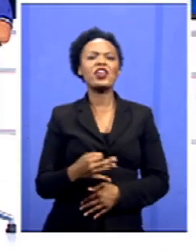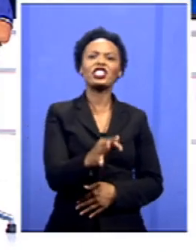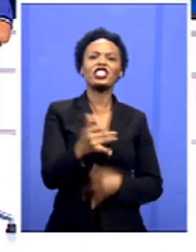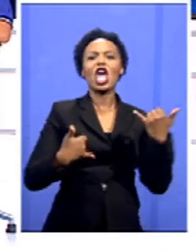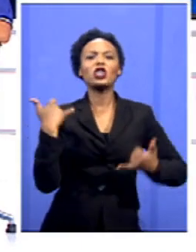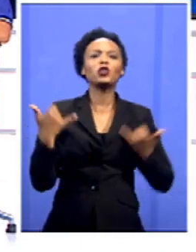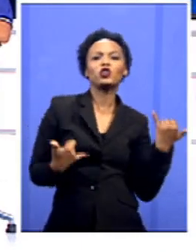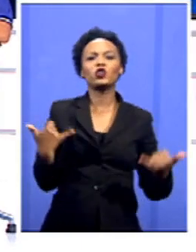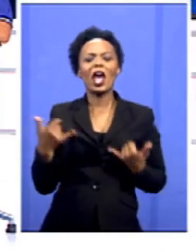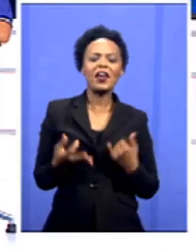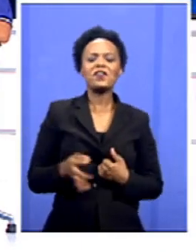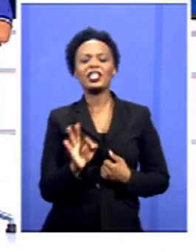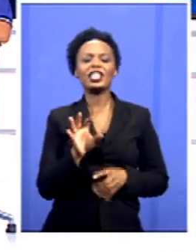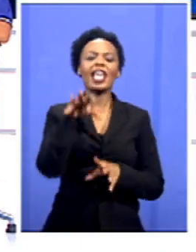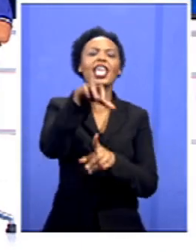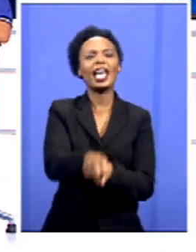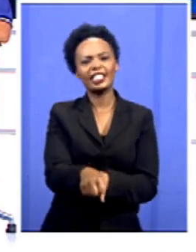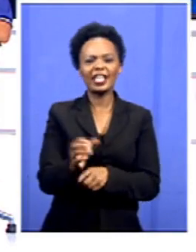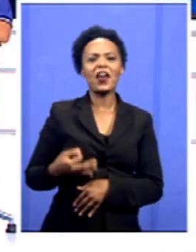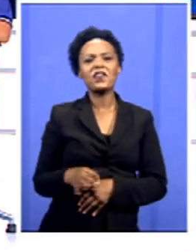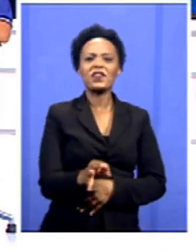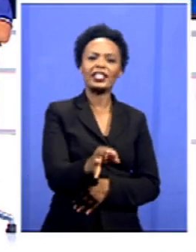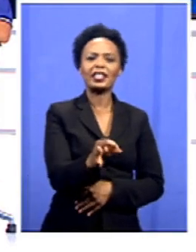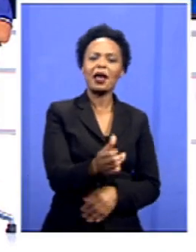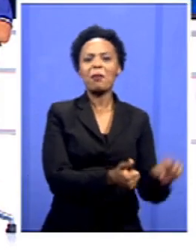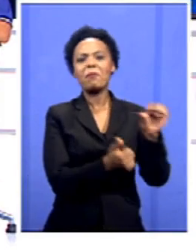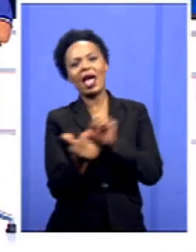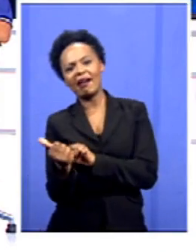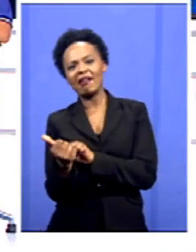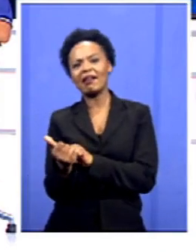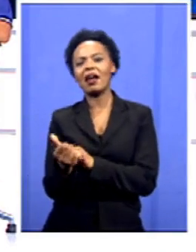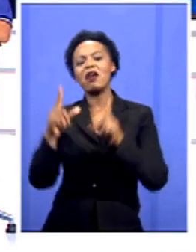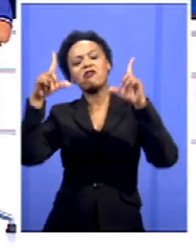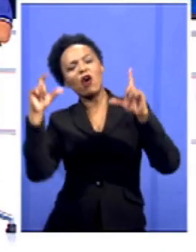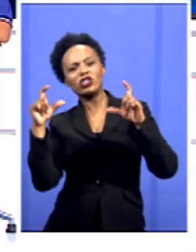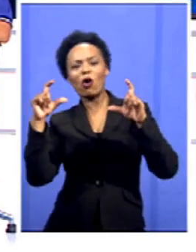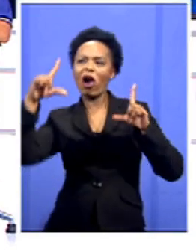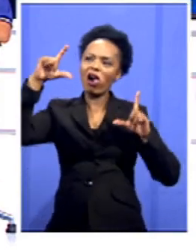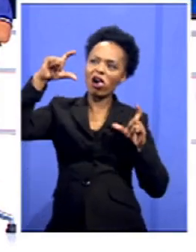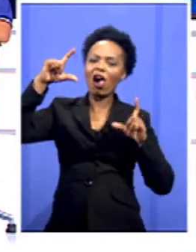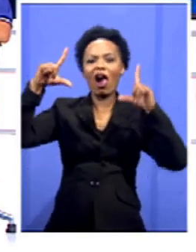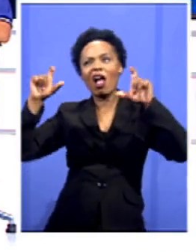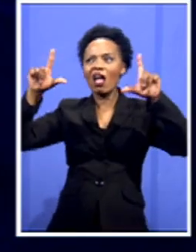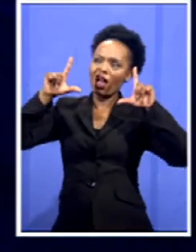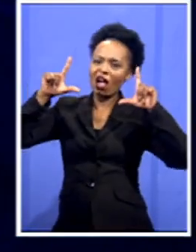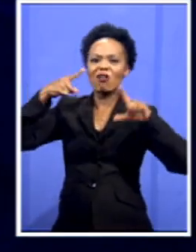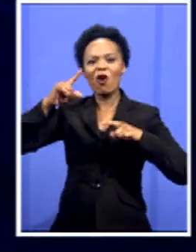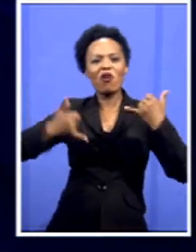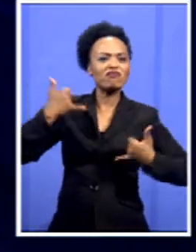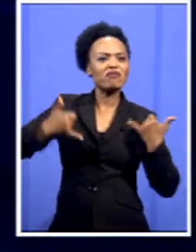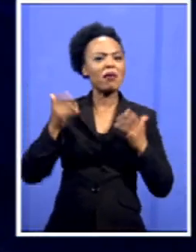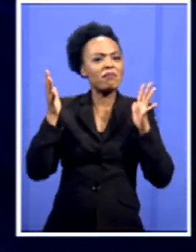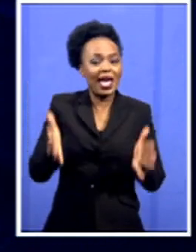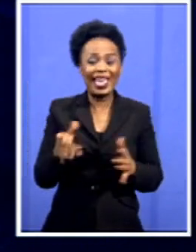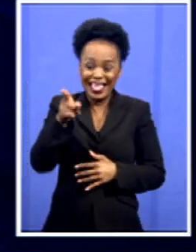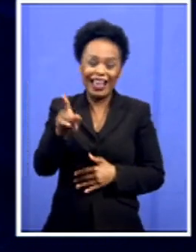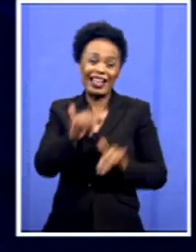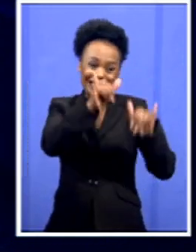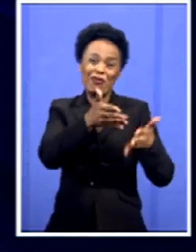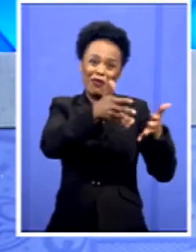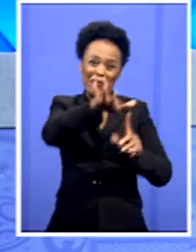they just catch a fish and then they pour it back to the river, take a photo, chop just for fun. That's what they do. He stays in that